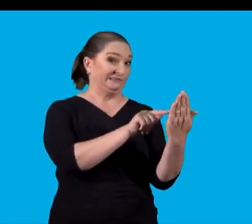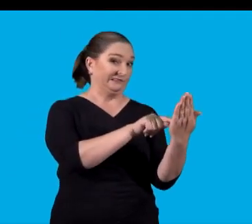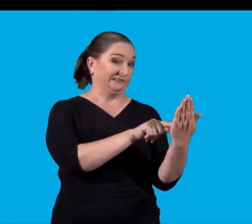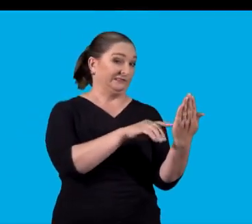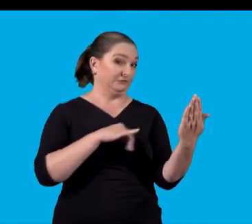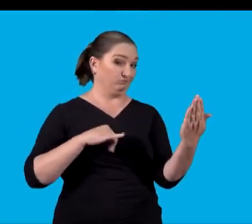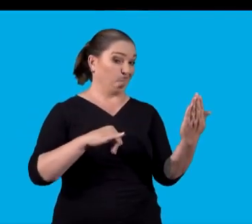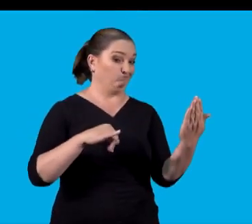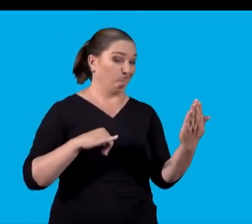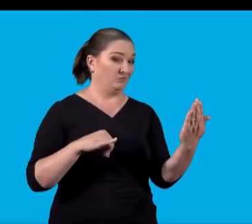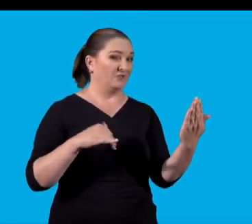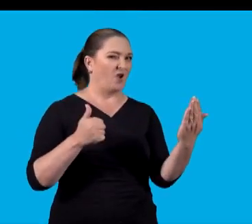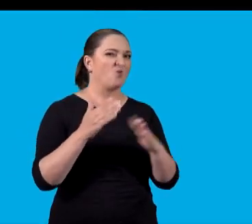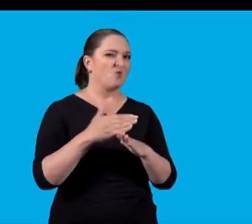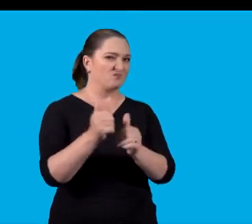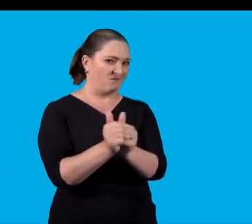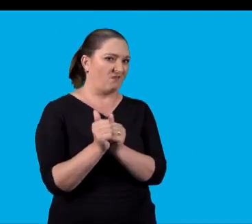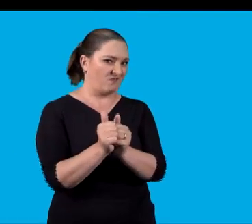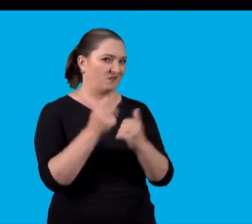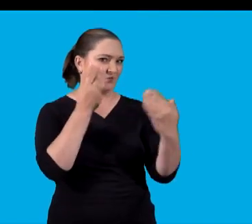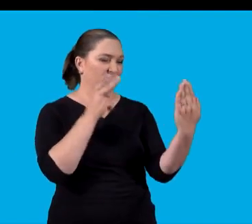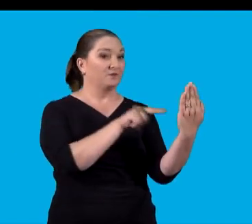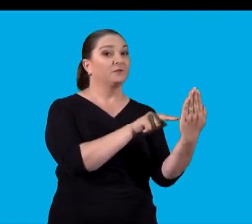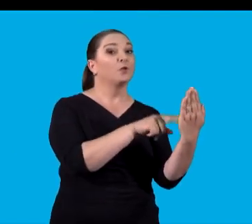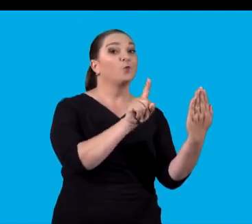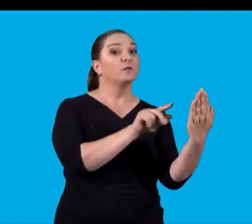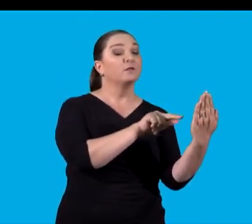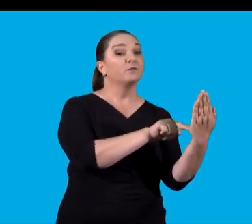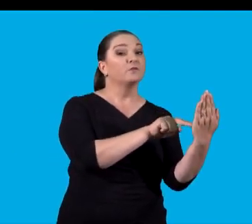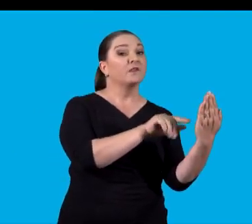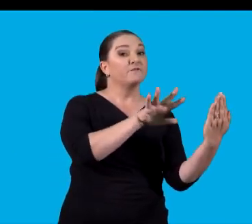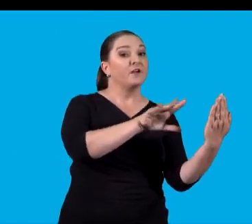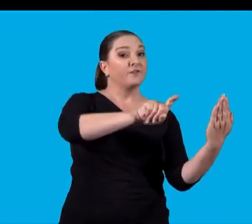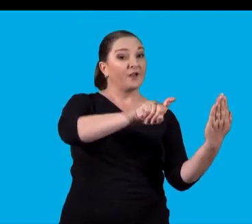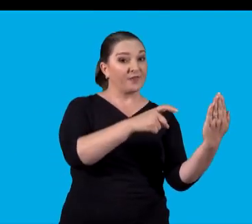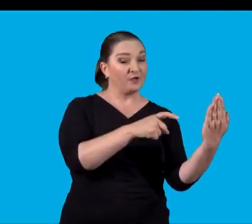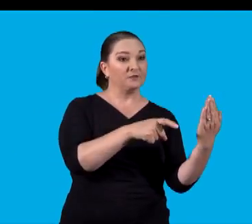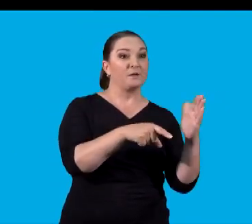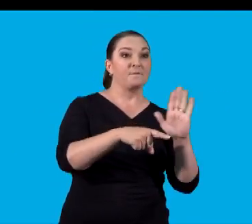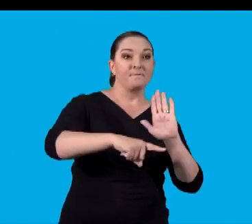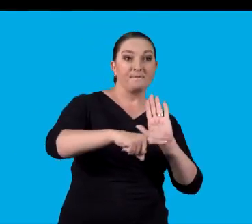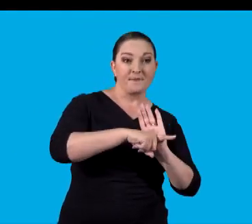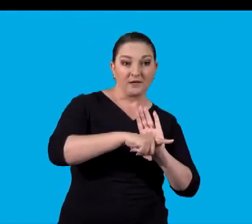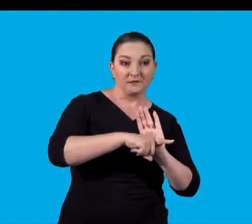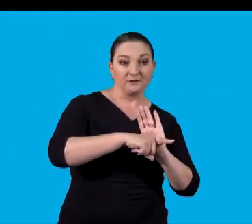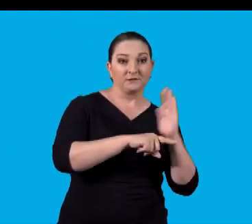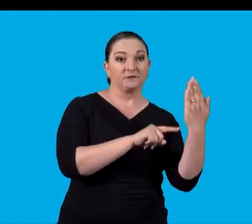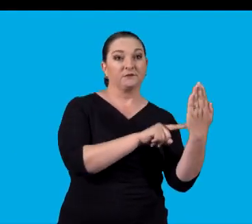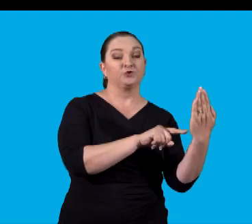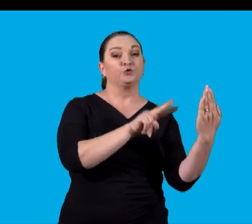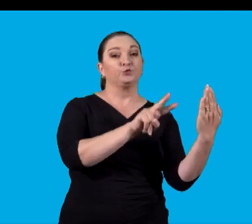calculator together. Because if I say 5,000, then I say